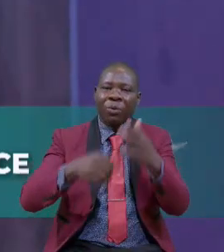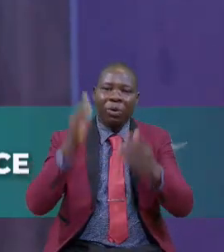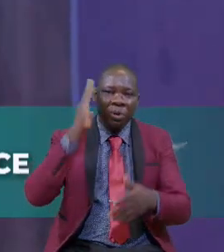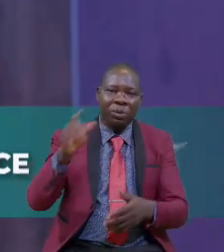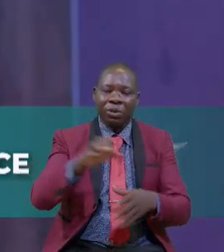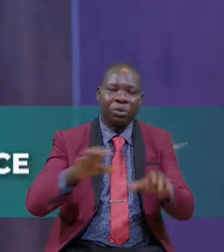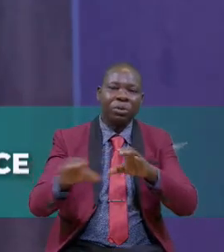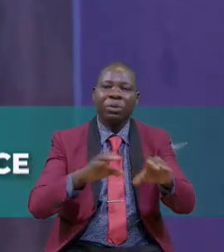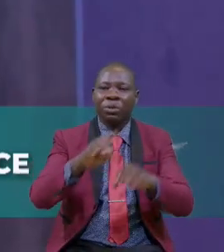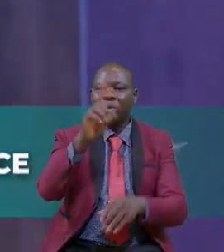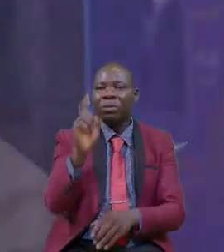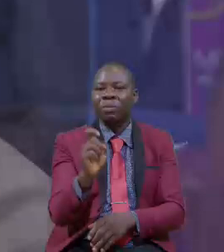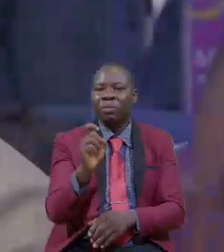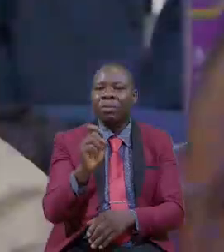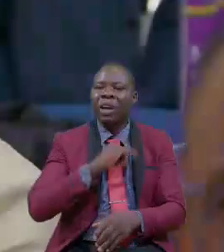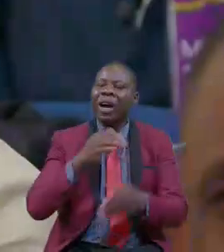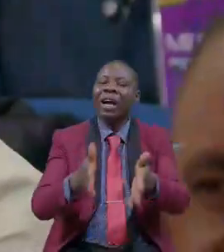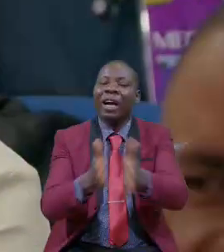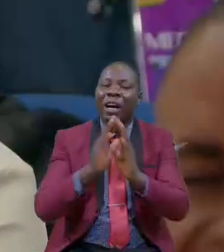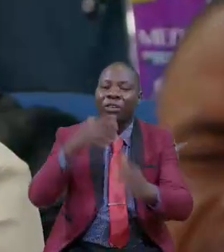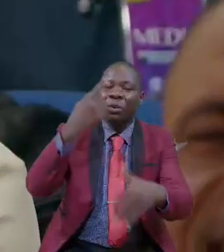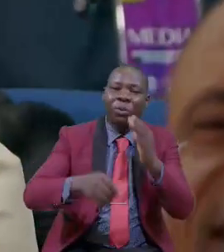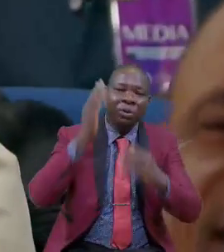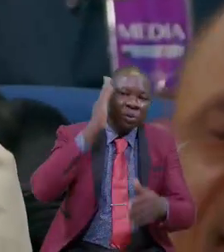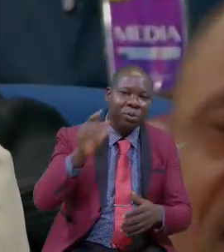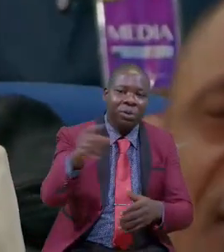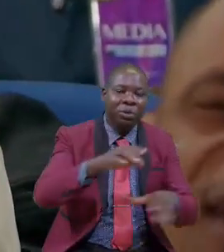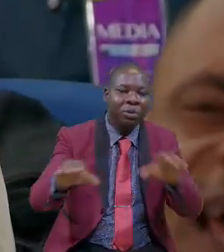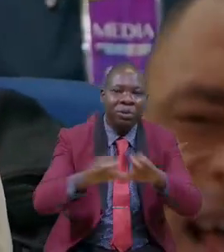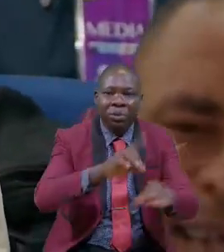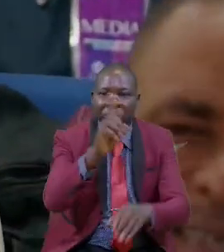do you do? Say that again. What do you do?